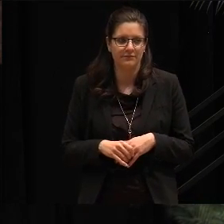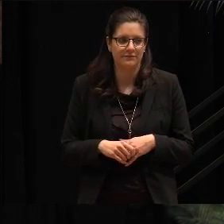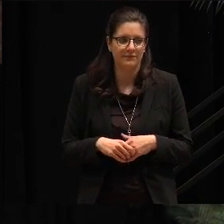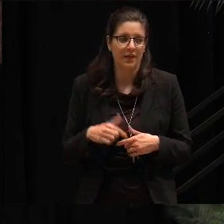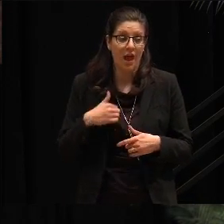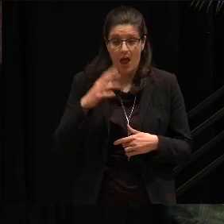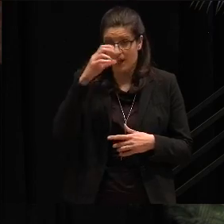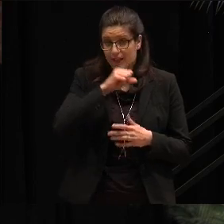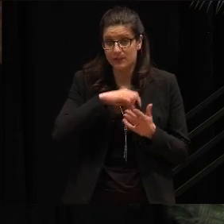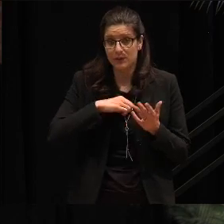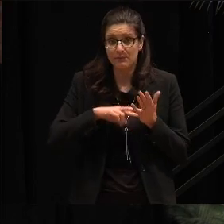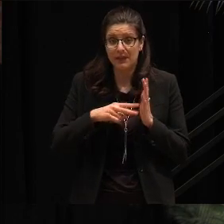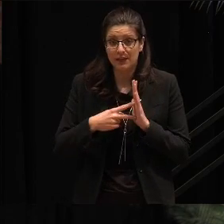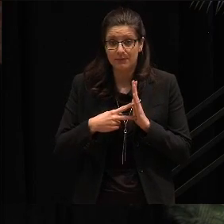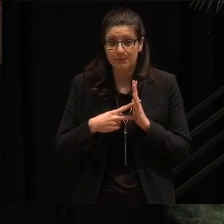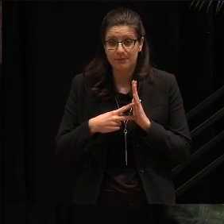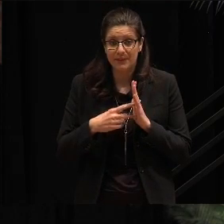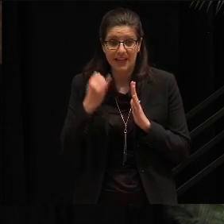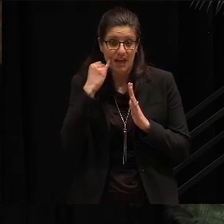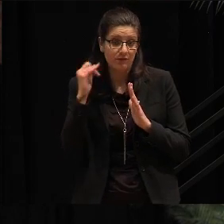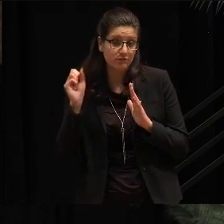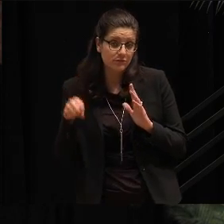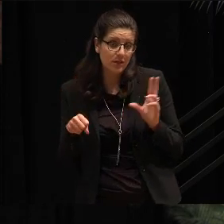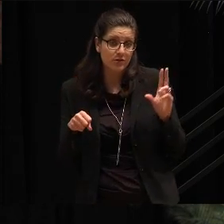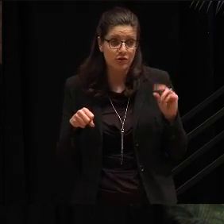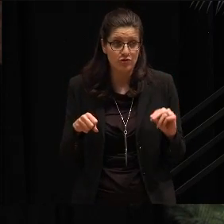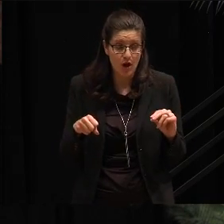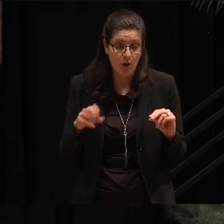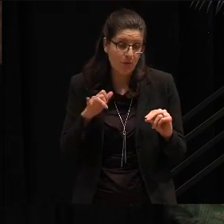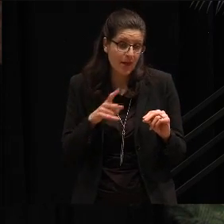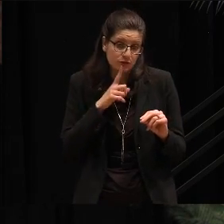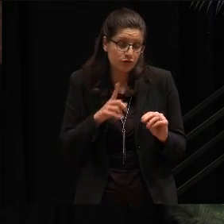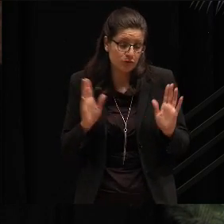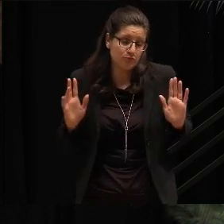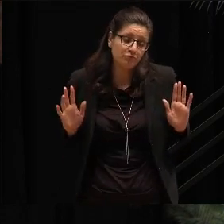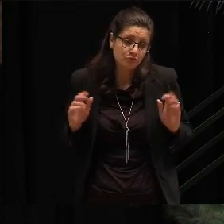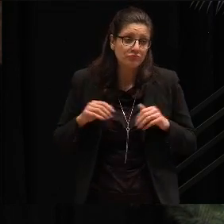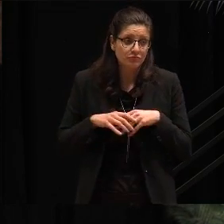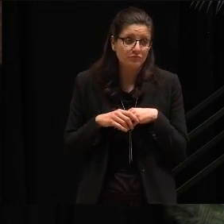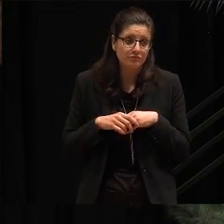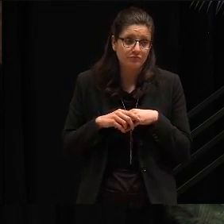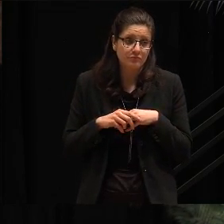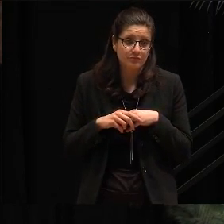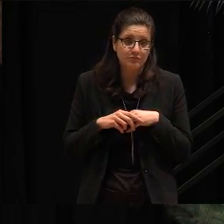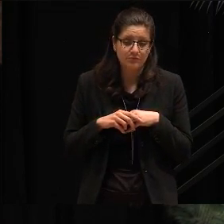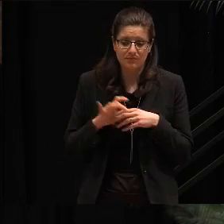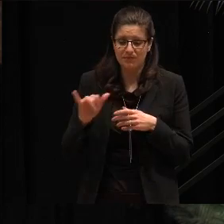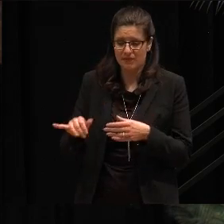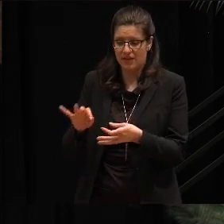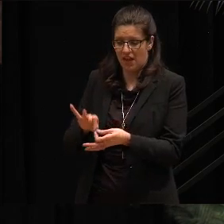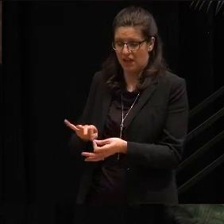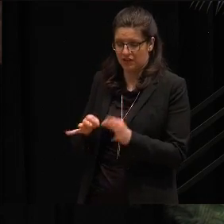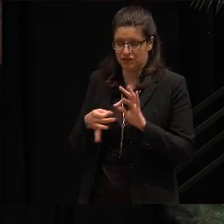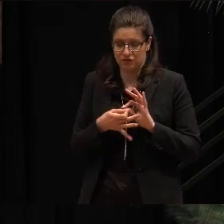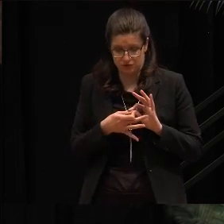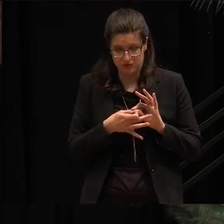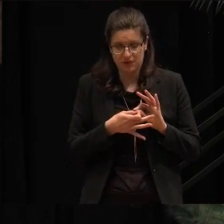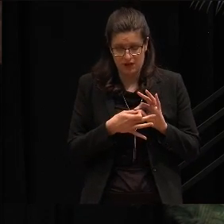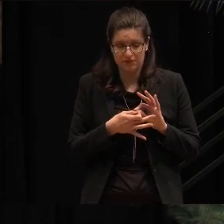what I'm getting at there is that whether or not this is true, you can interpret Trump's